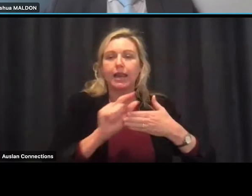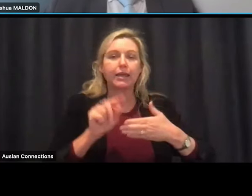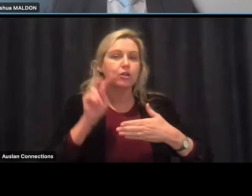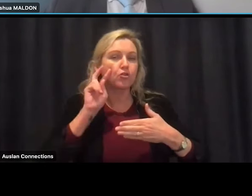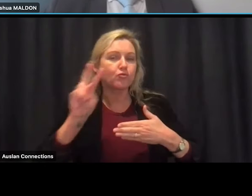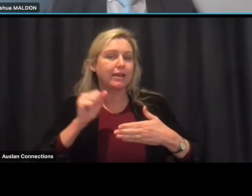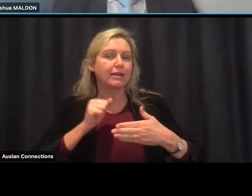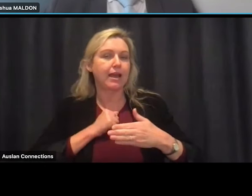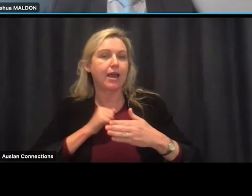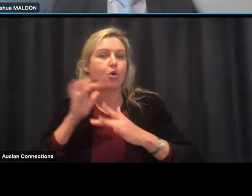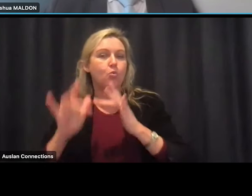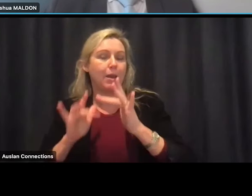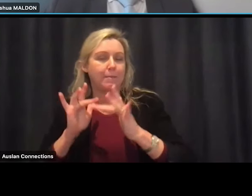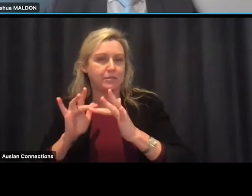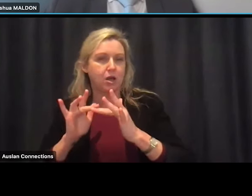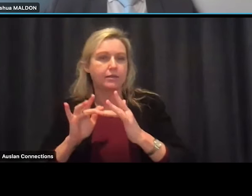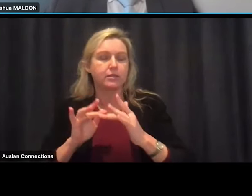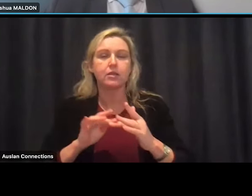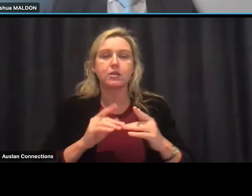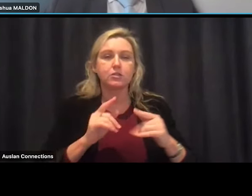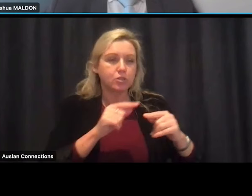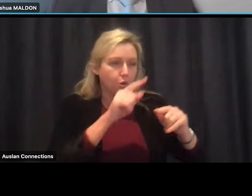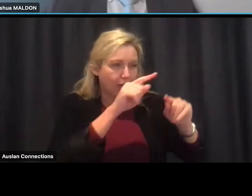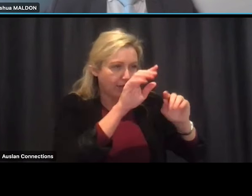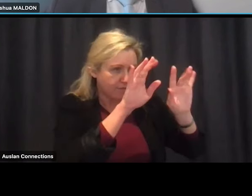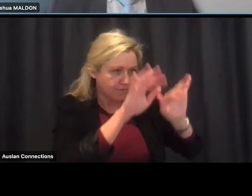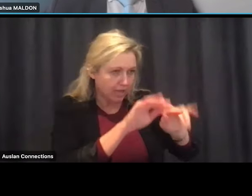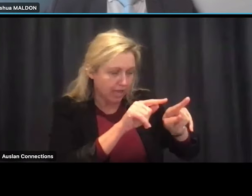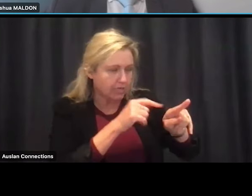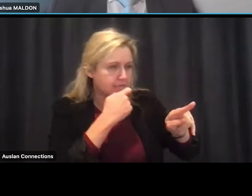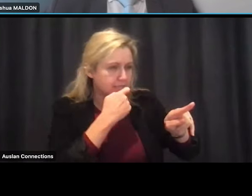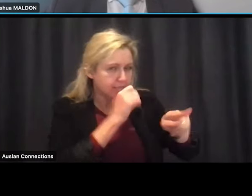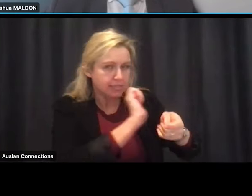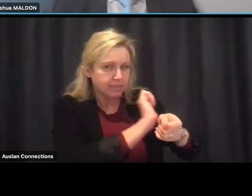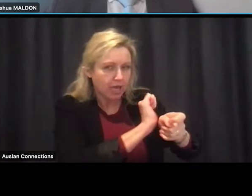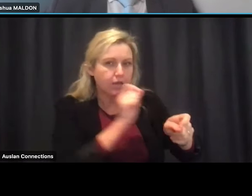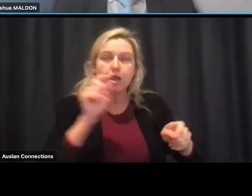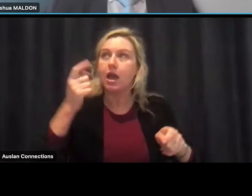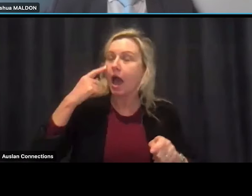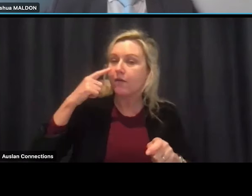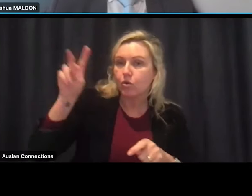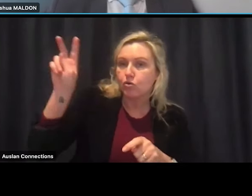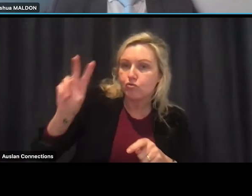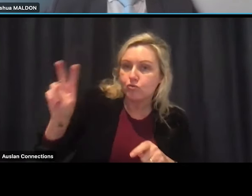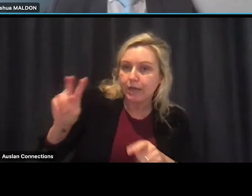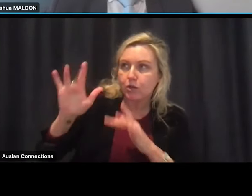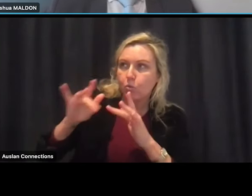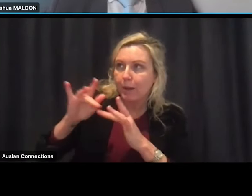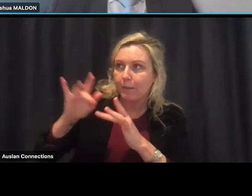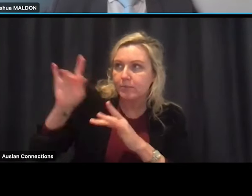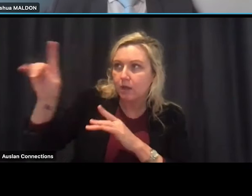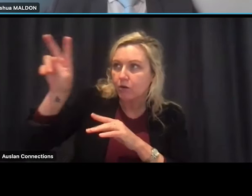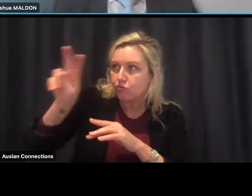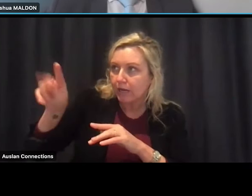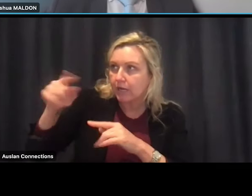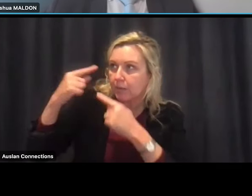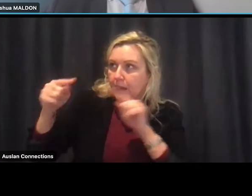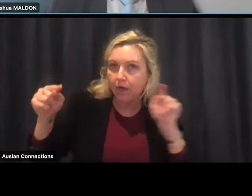department's website. I strongly advise you use these as a guide while you are completing the reporting to ensure